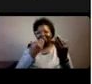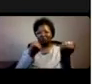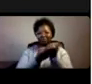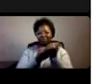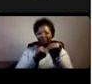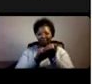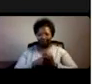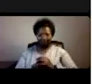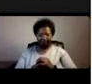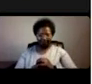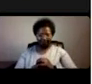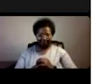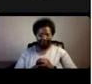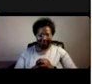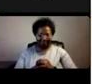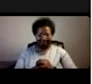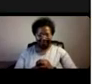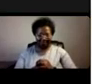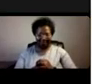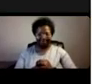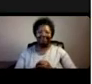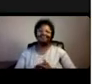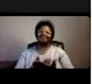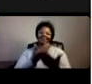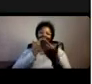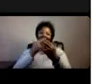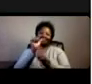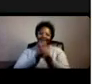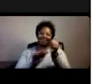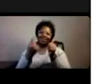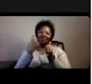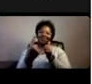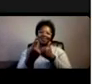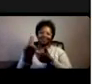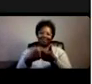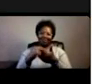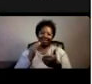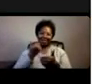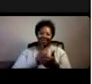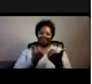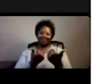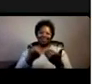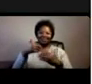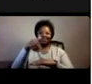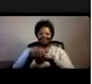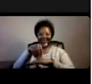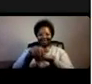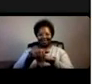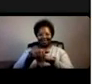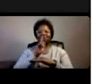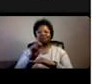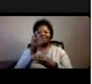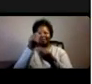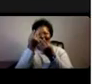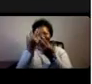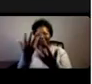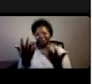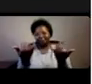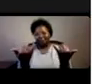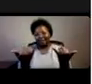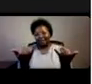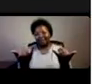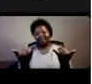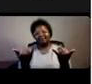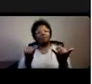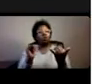Thank you, Chancellor, and thank you everyone for joining us this evening. I want to remind you, for all the information on the district's response to the